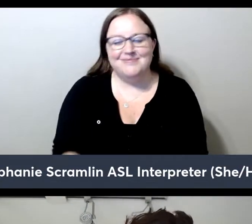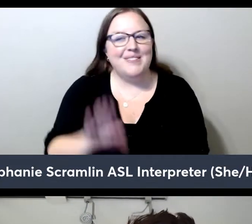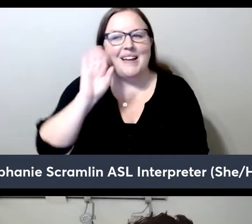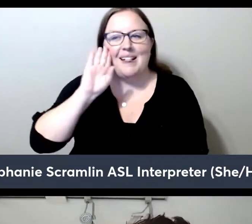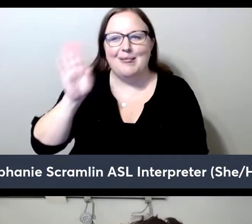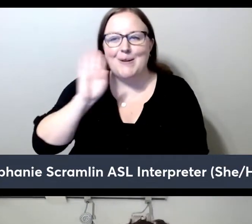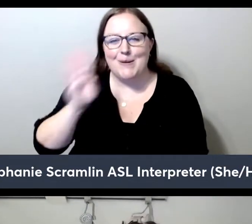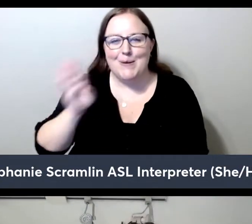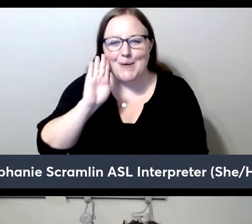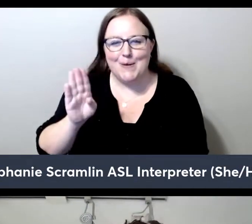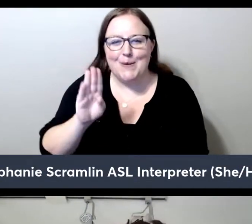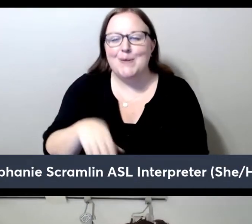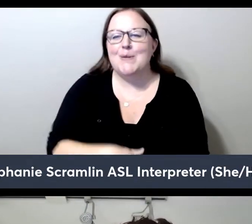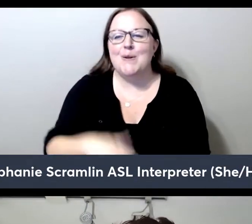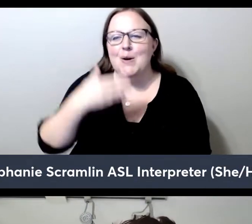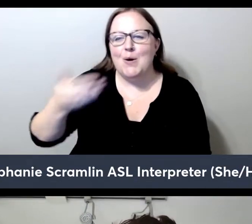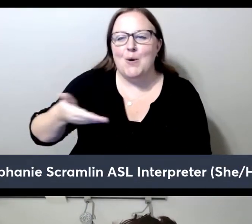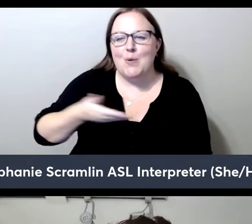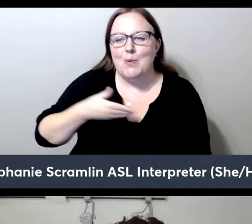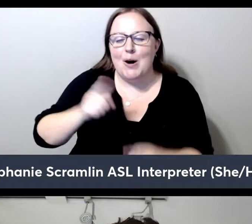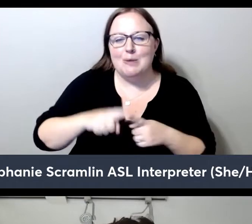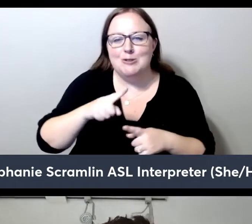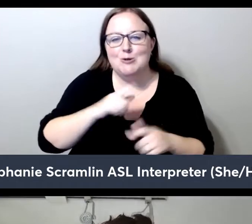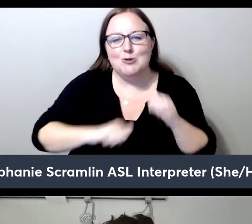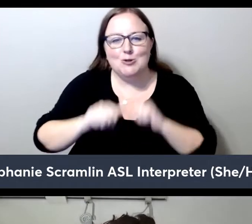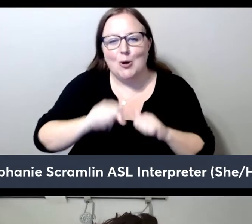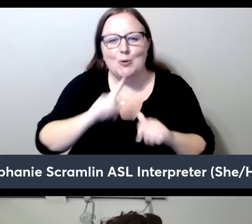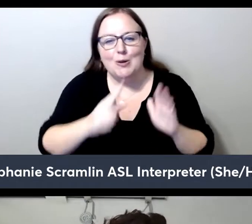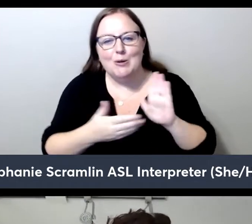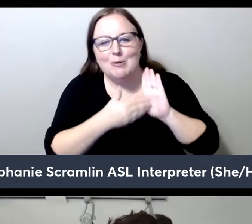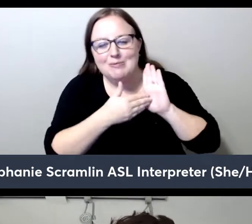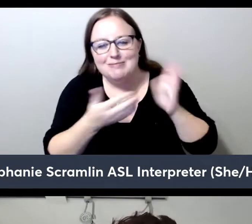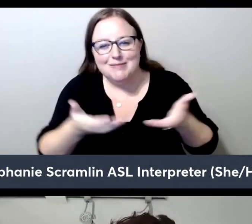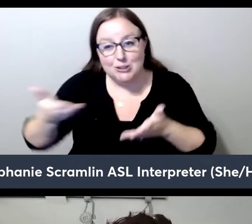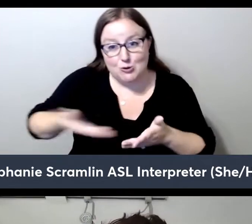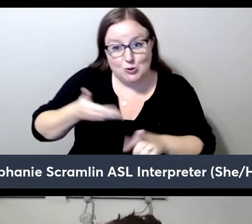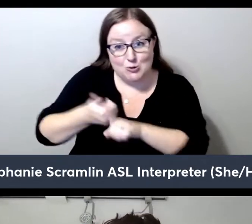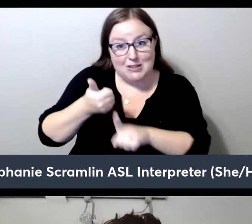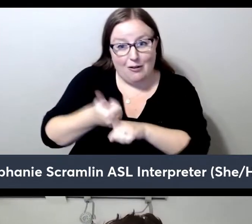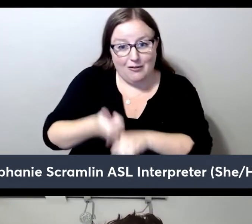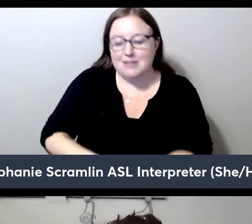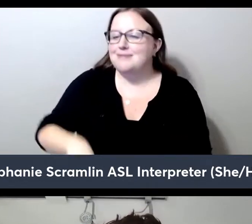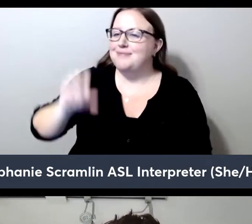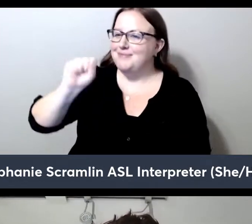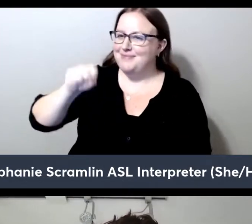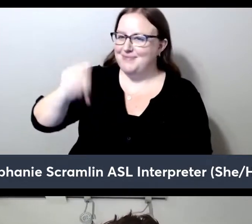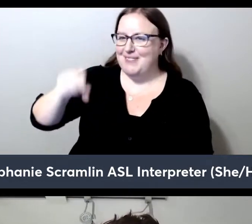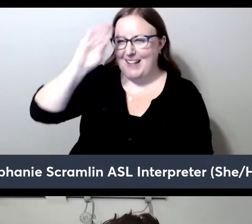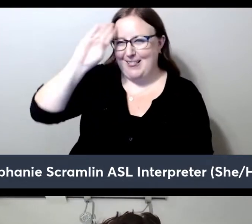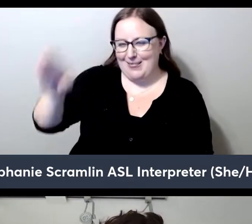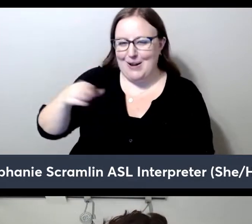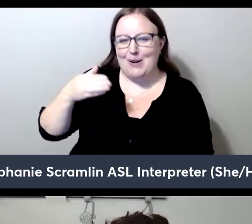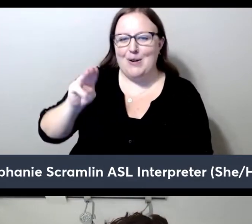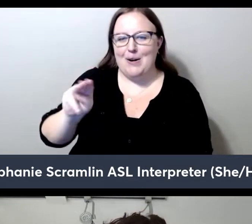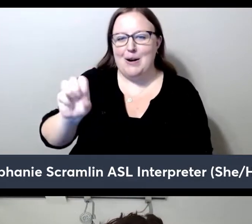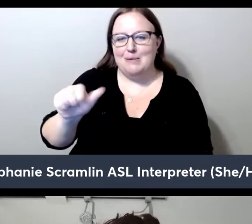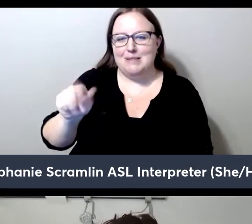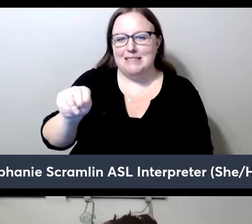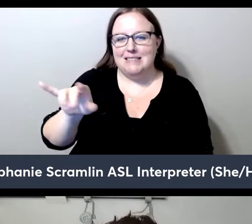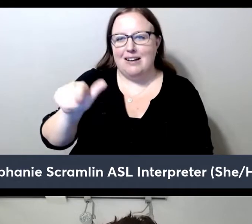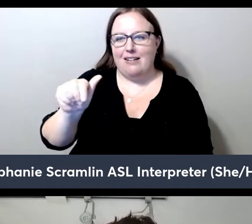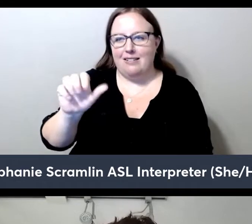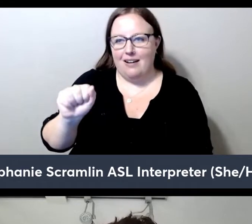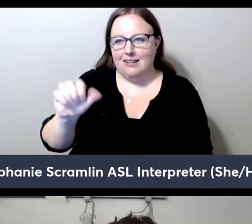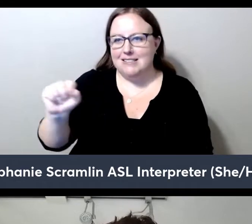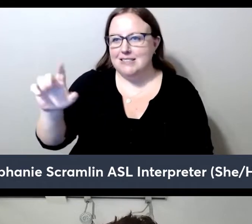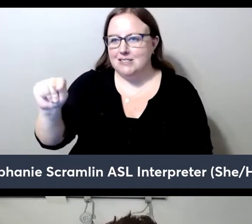Hello there. Welcome on to the show. Would you like to introduce yourself? Yes, Jordan. Hi, I'm Masanya Scott. I'm the